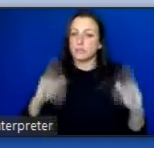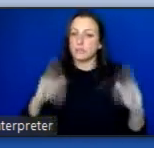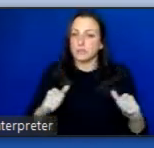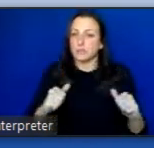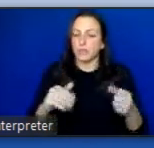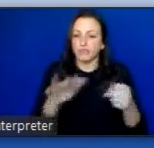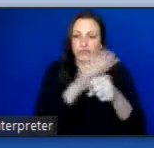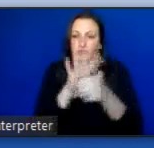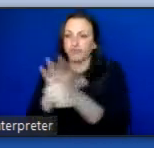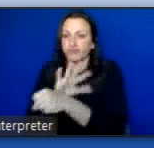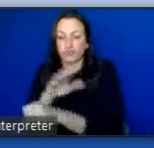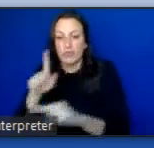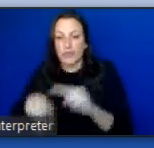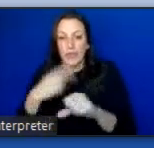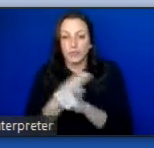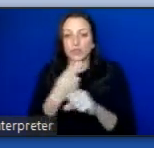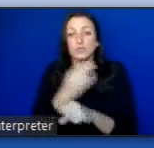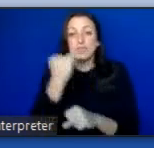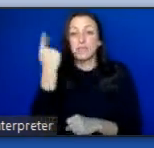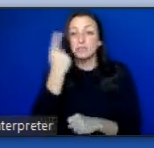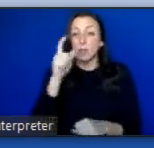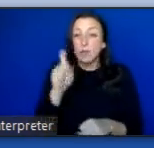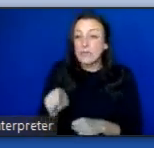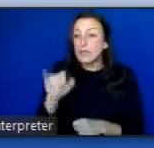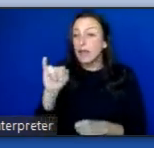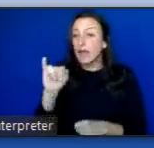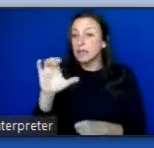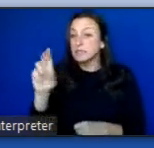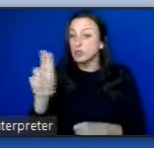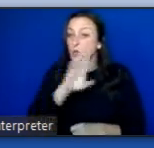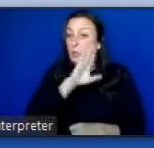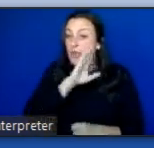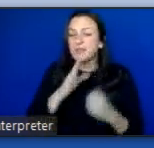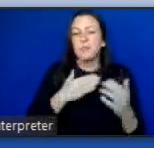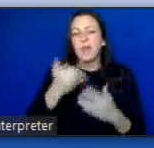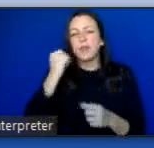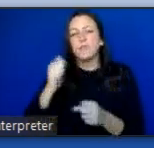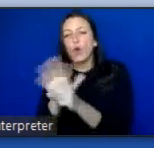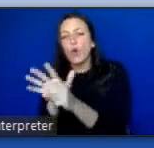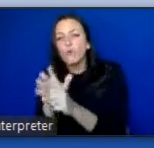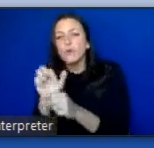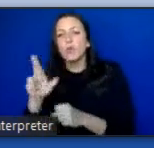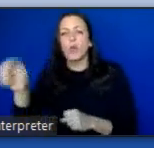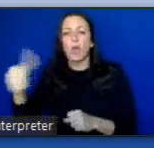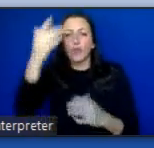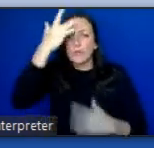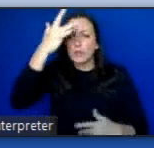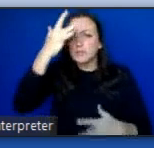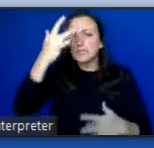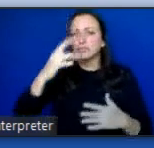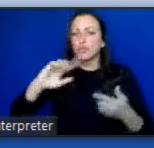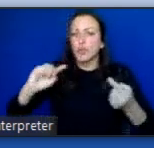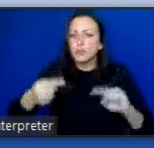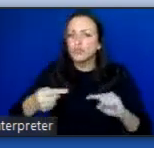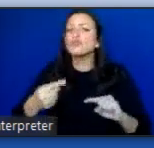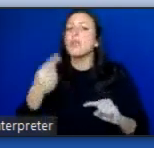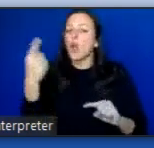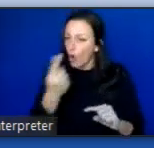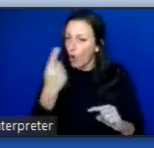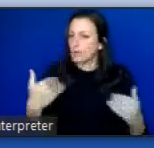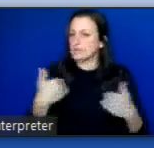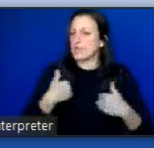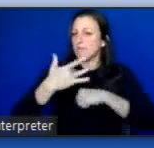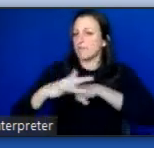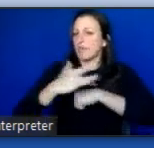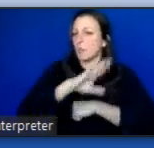bed, regardless of if it was COVID-19 or some other illness or injury, always got a bed, that we didn't have to use crisis standards of